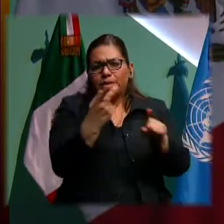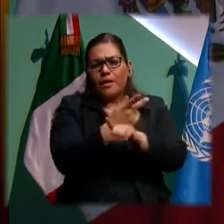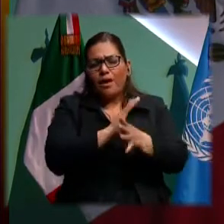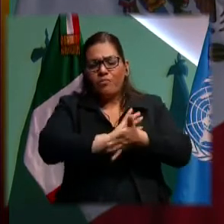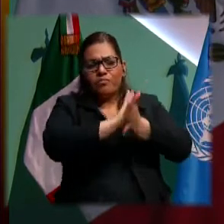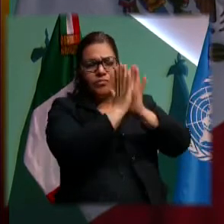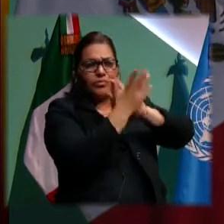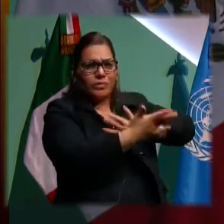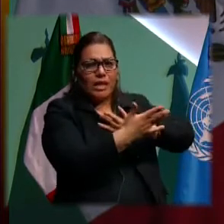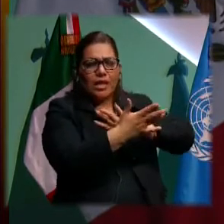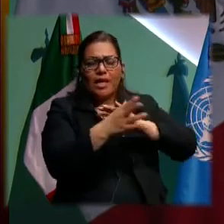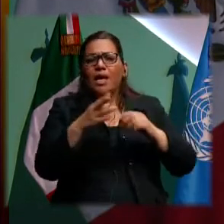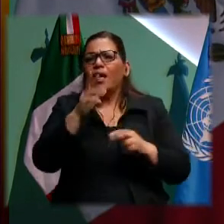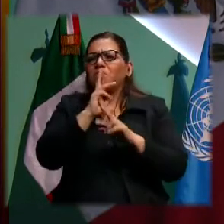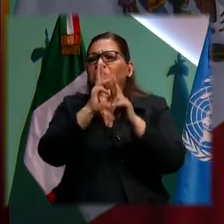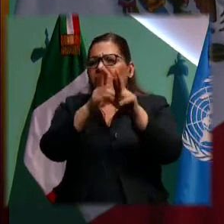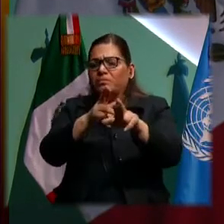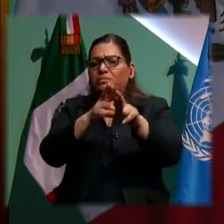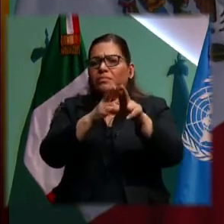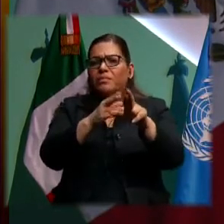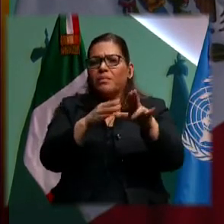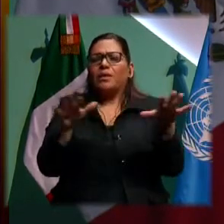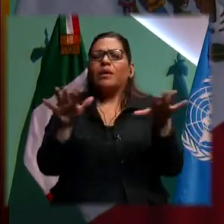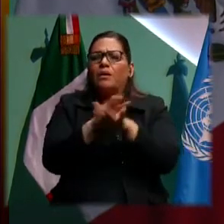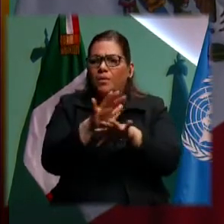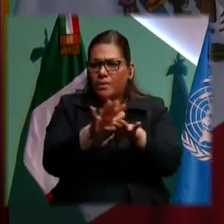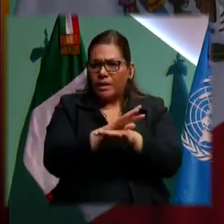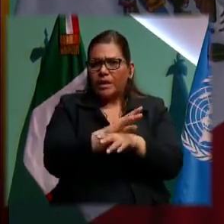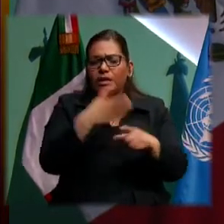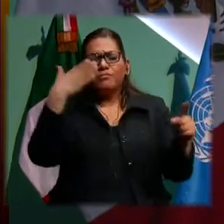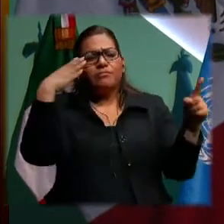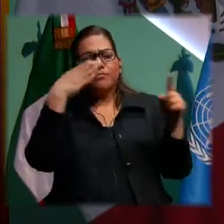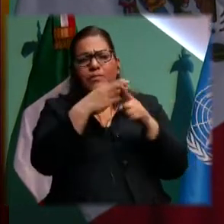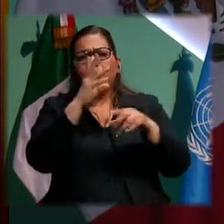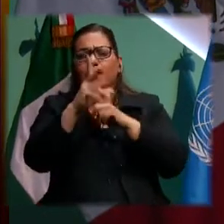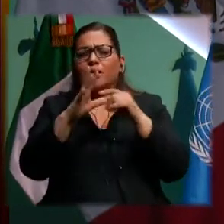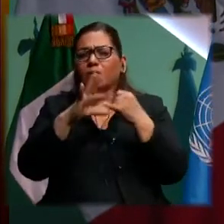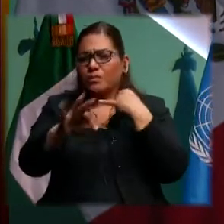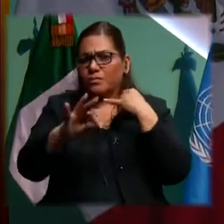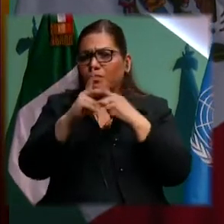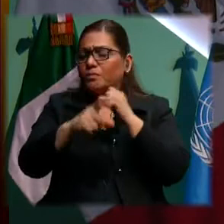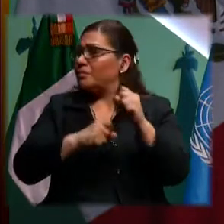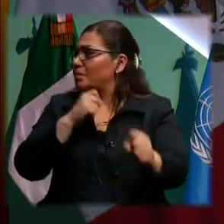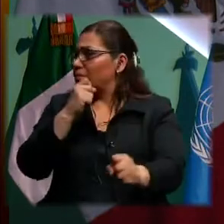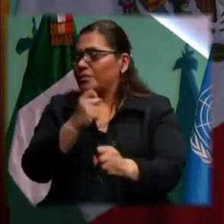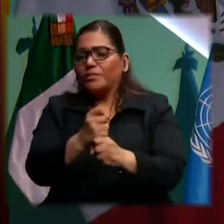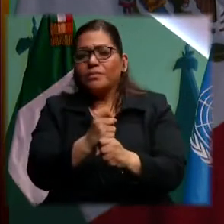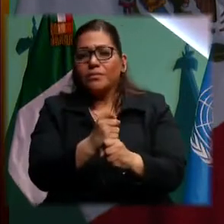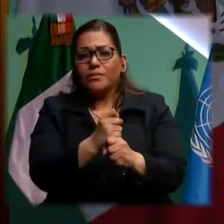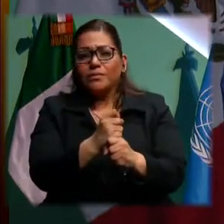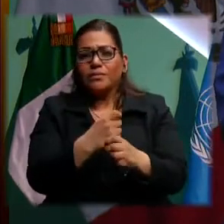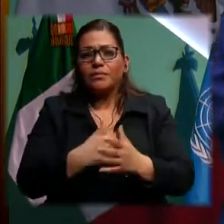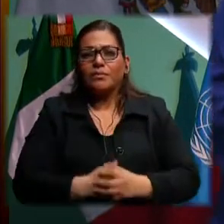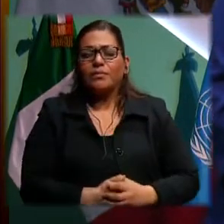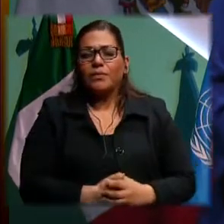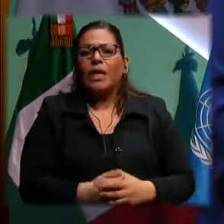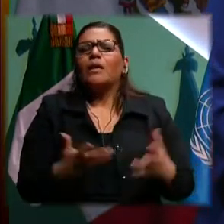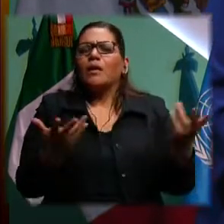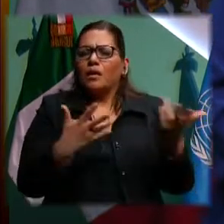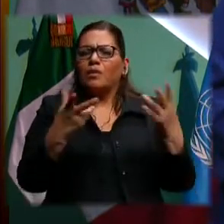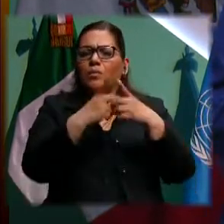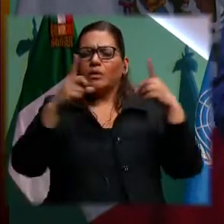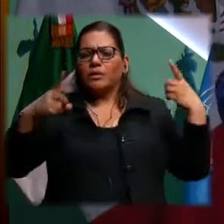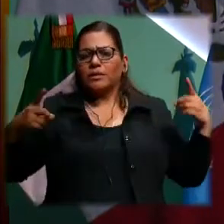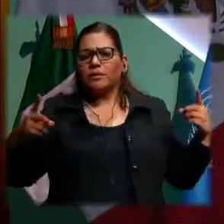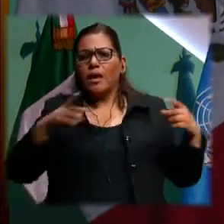years. And we have really come to we've come to grips with some best practices